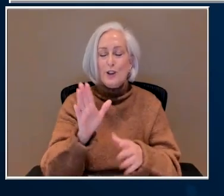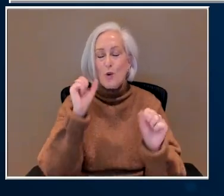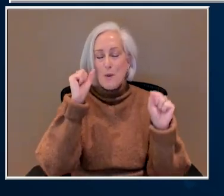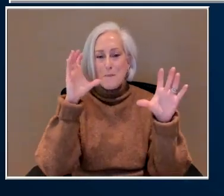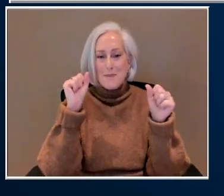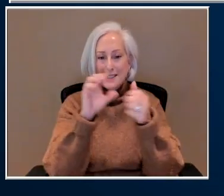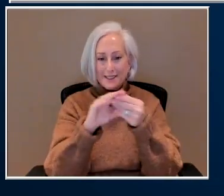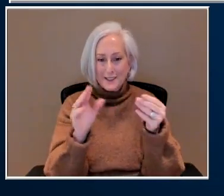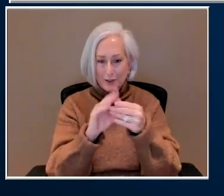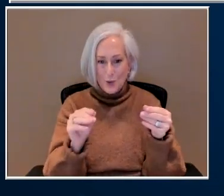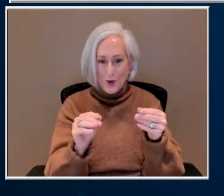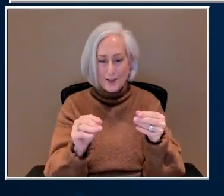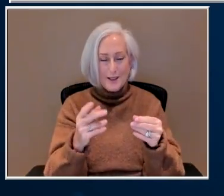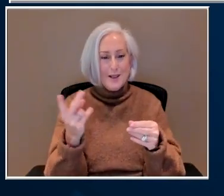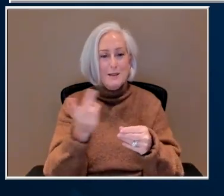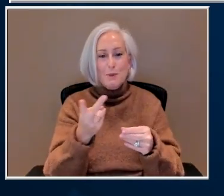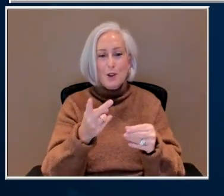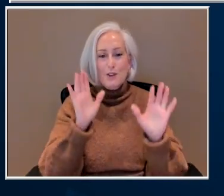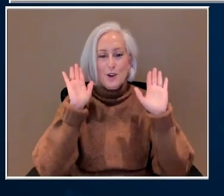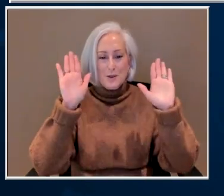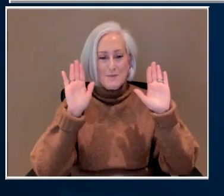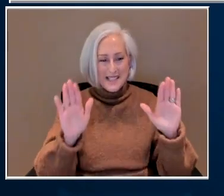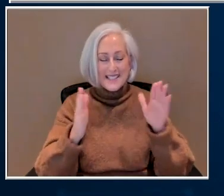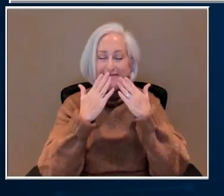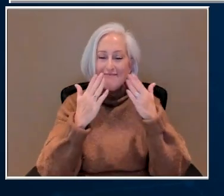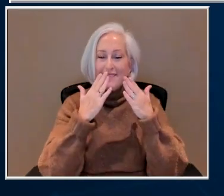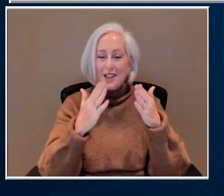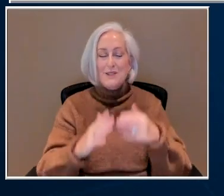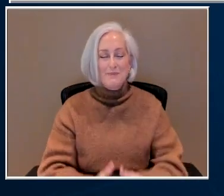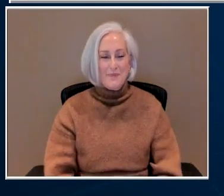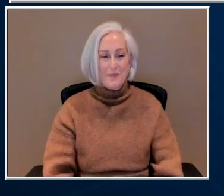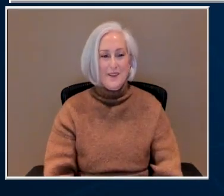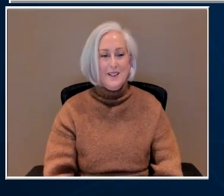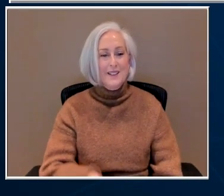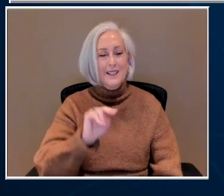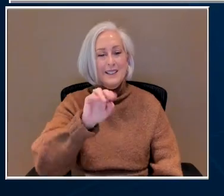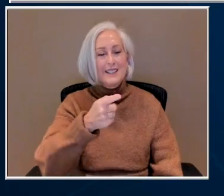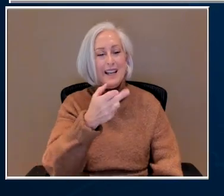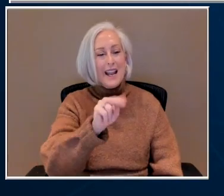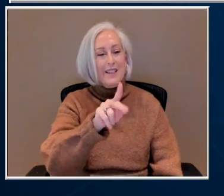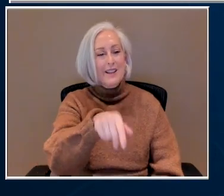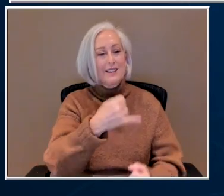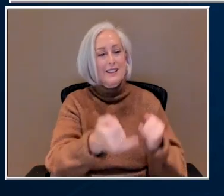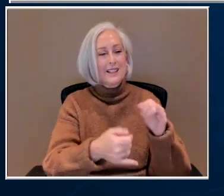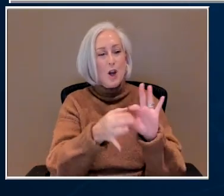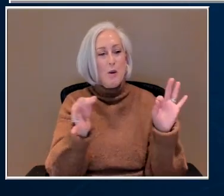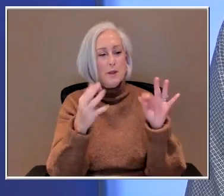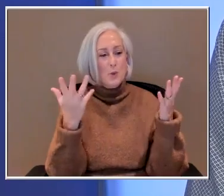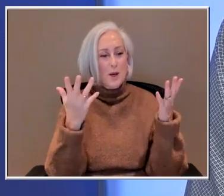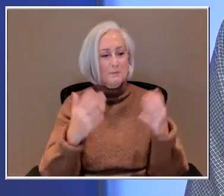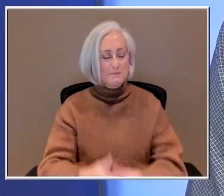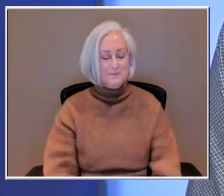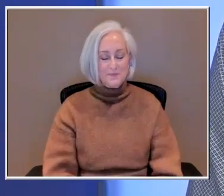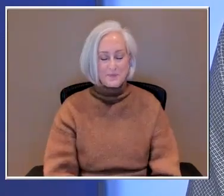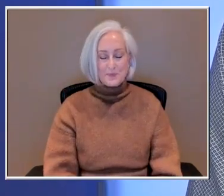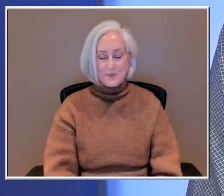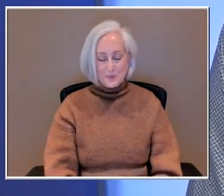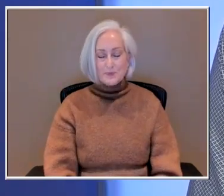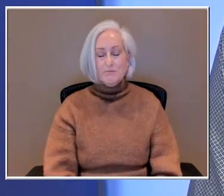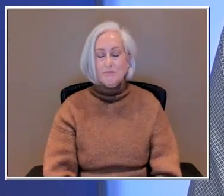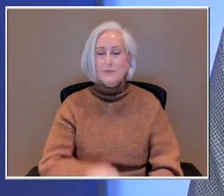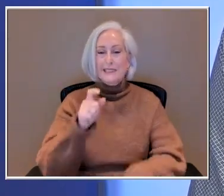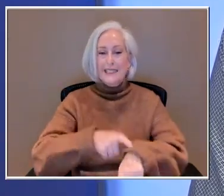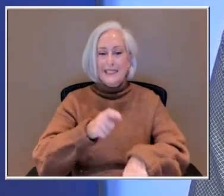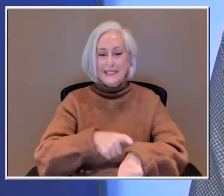you're both just fantastic. So thank you for that. Nathan, what do you want the big takeaway this morning to be? That it's time to take off the bubble